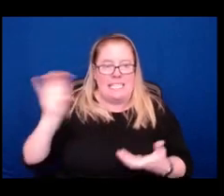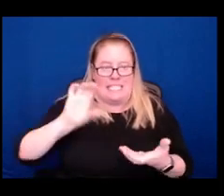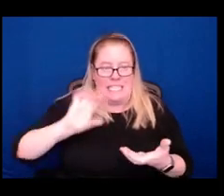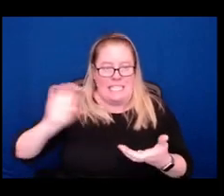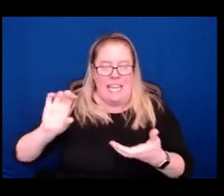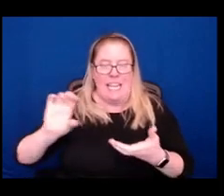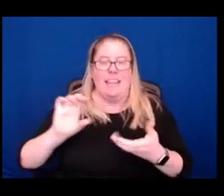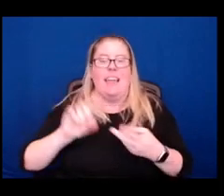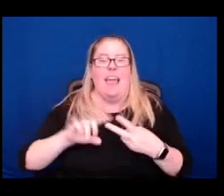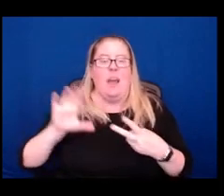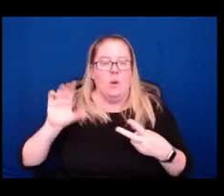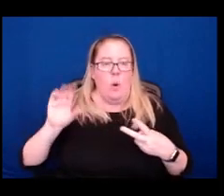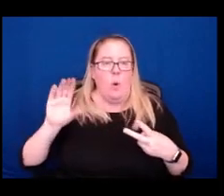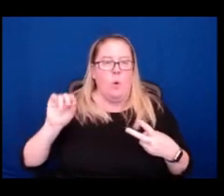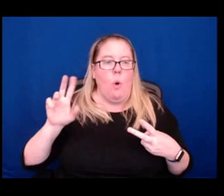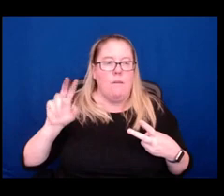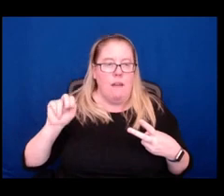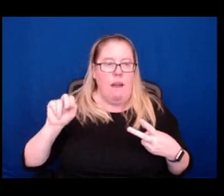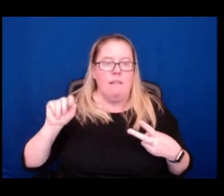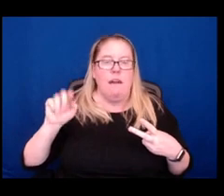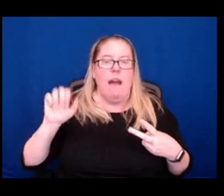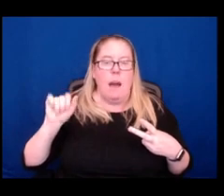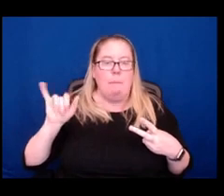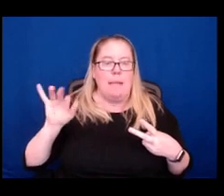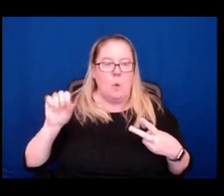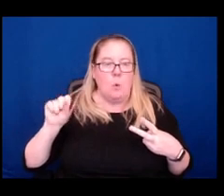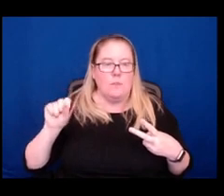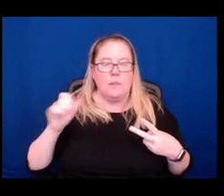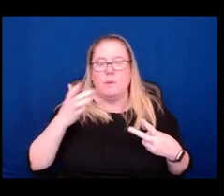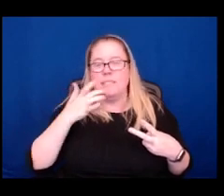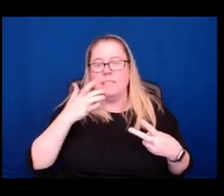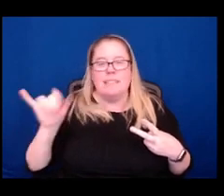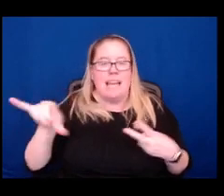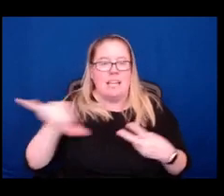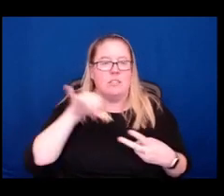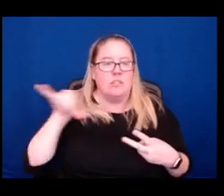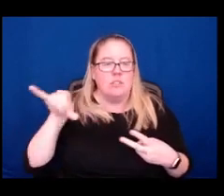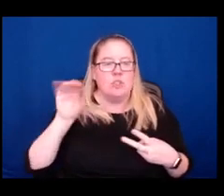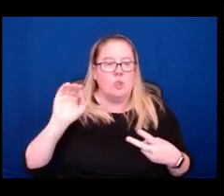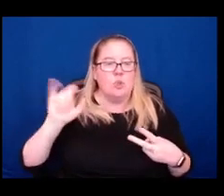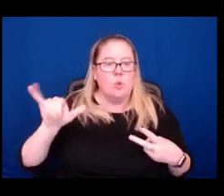And that's going to give you that soy sauce flavor that you've been looking for.